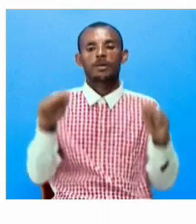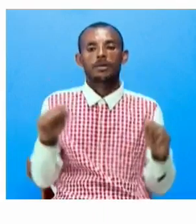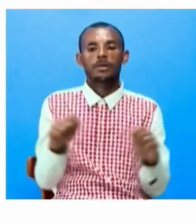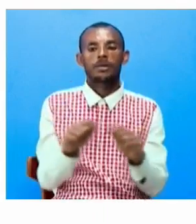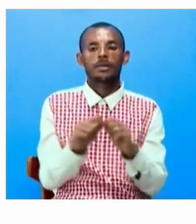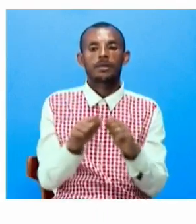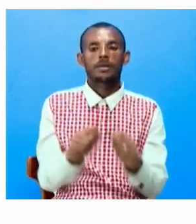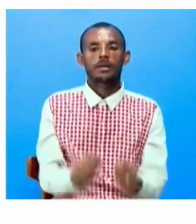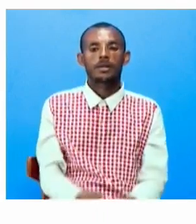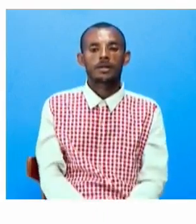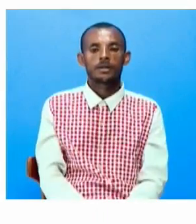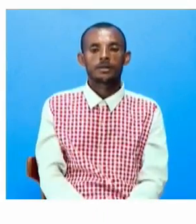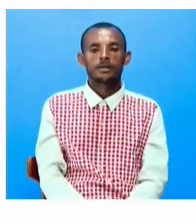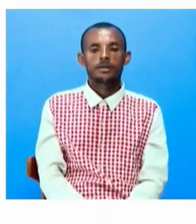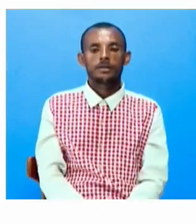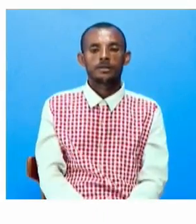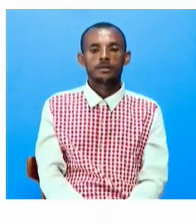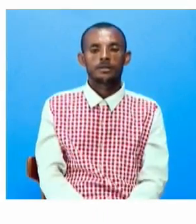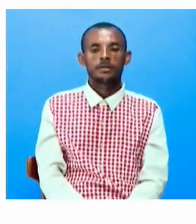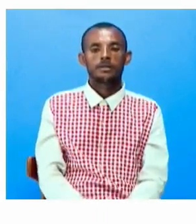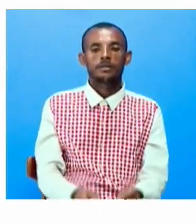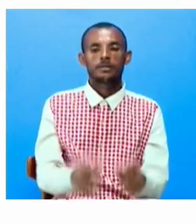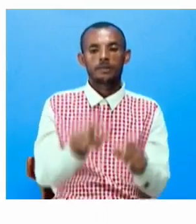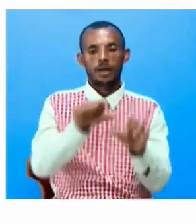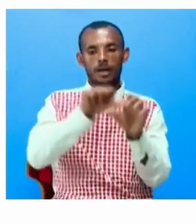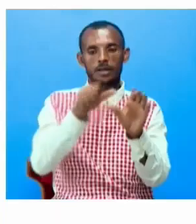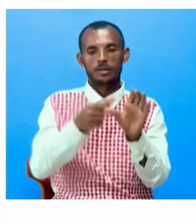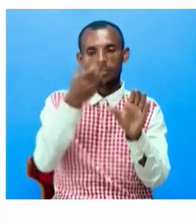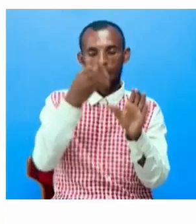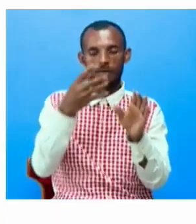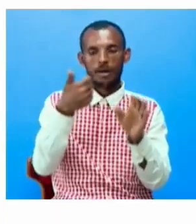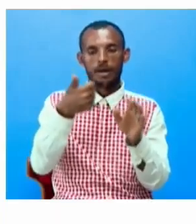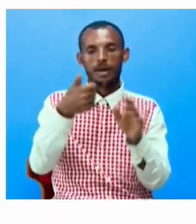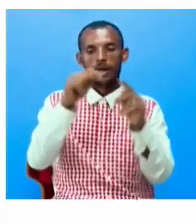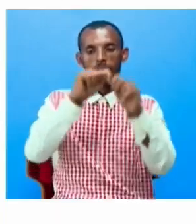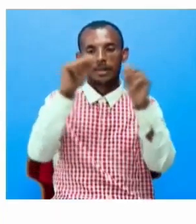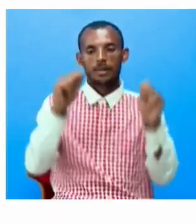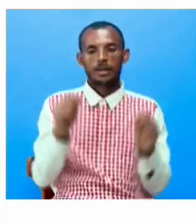of a triangle, the angles of a triangle